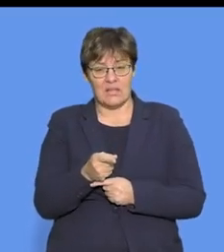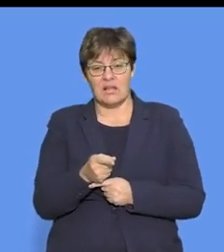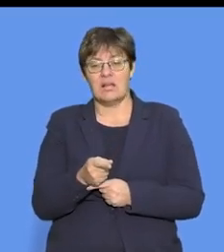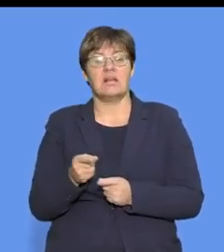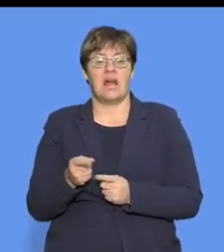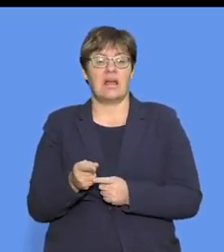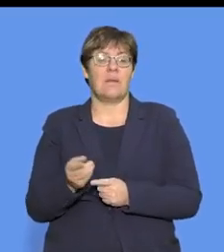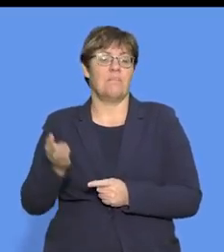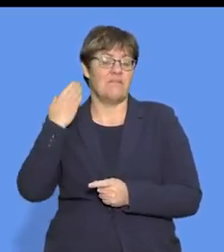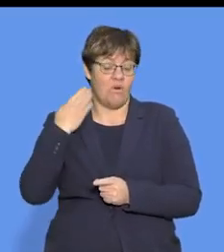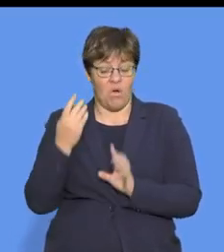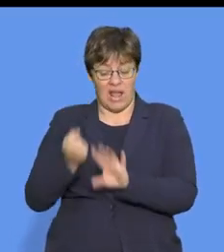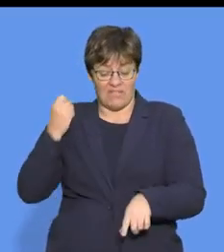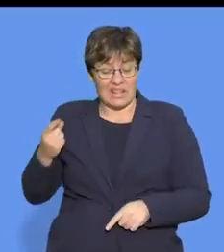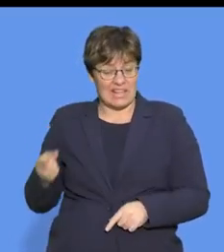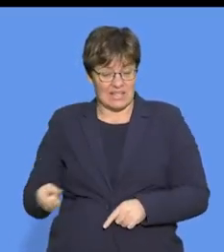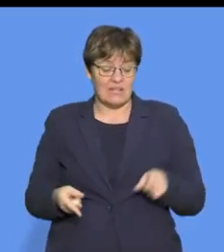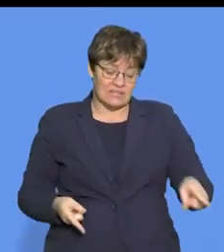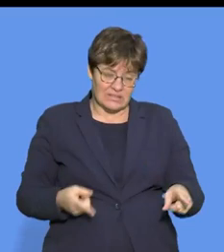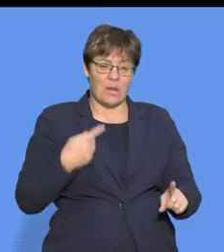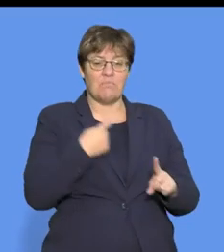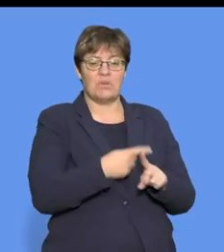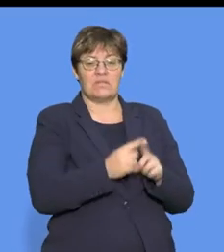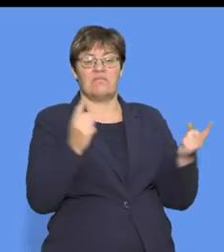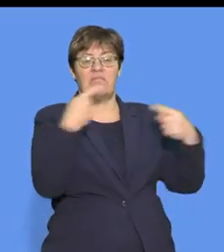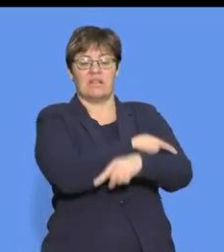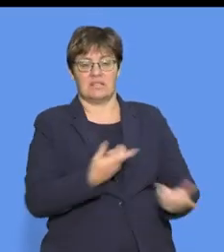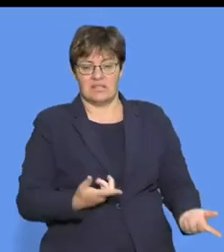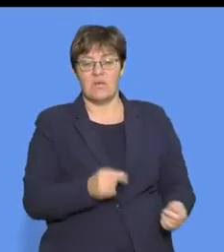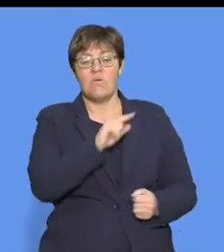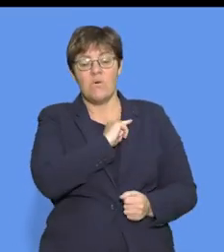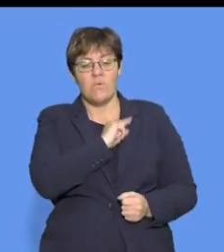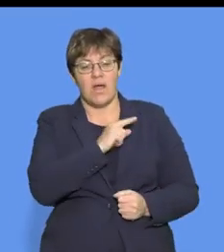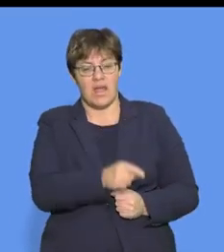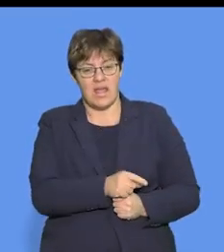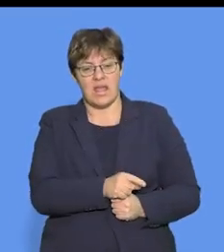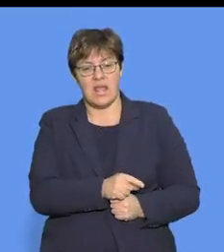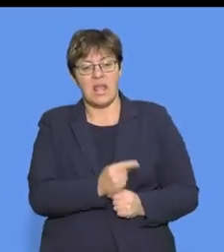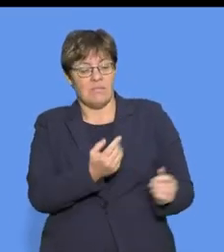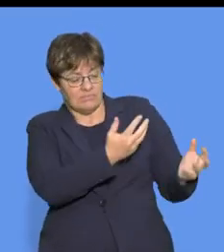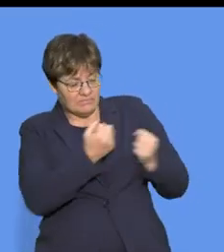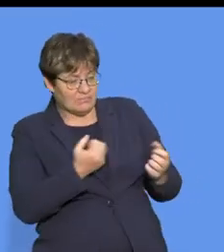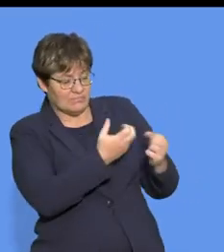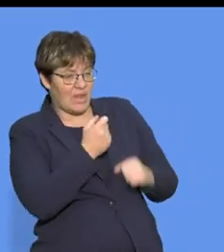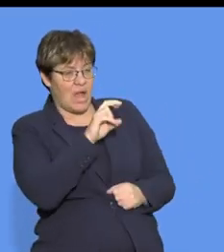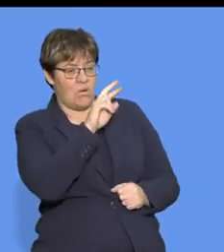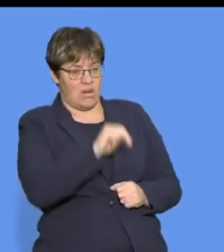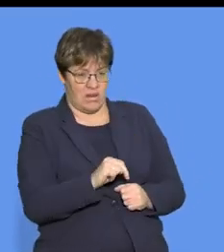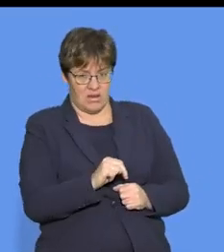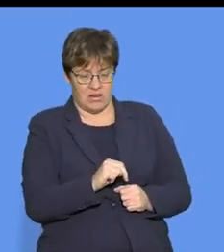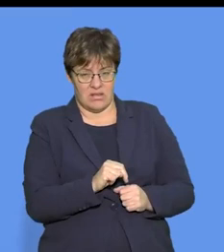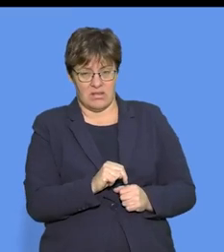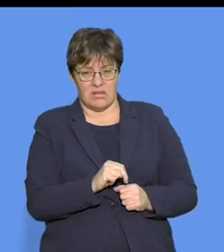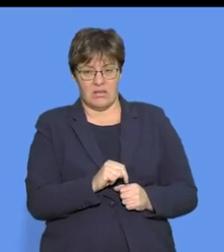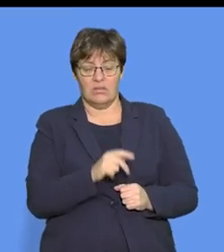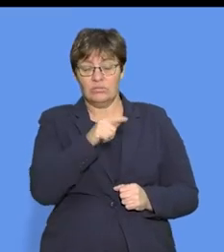is that unlike the galvanic cell, this one is positive. because it's the thing that is attracting the ions